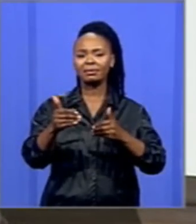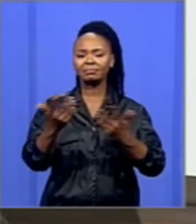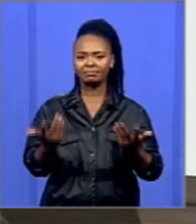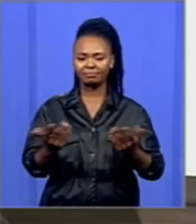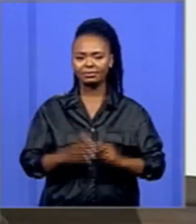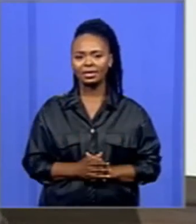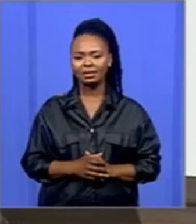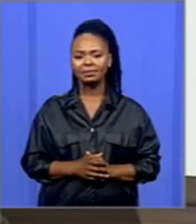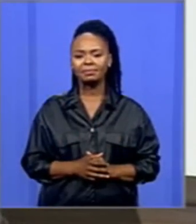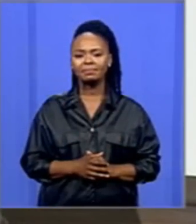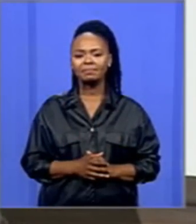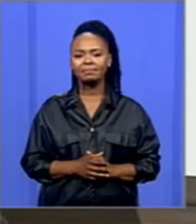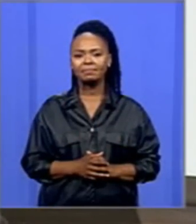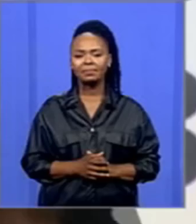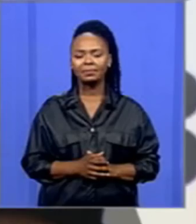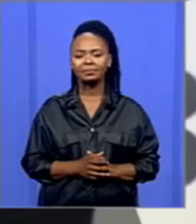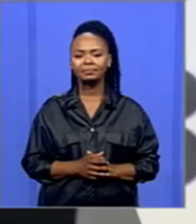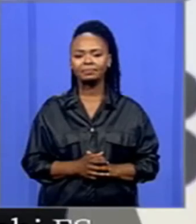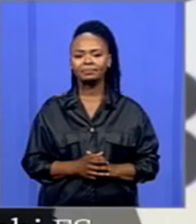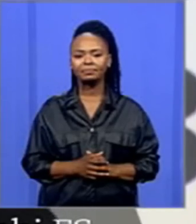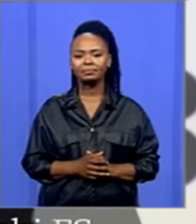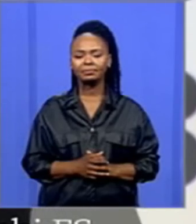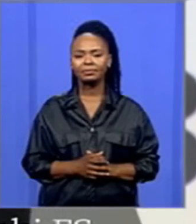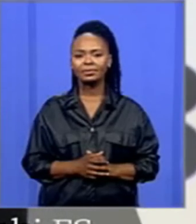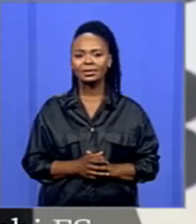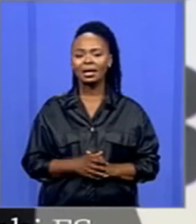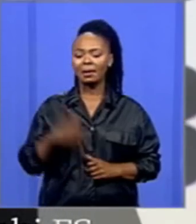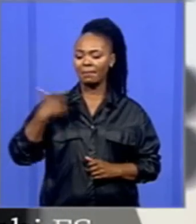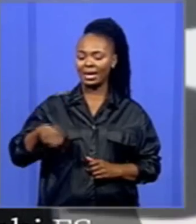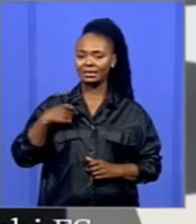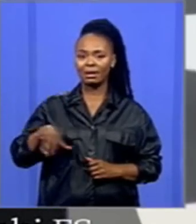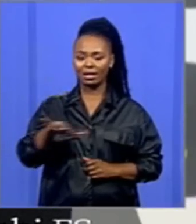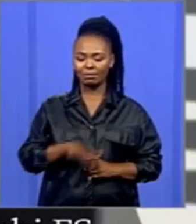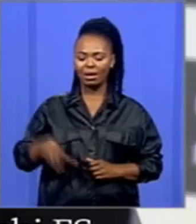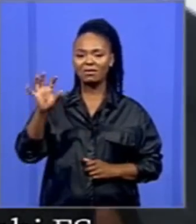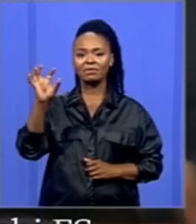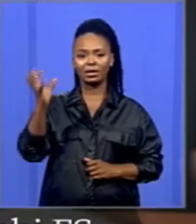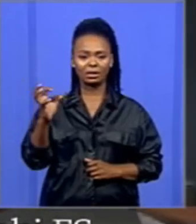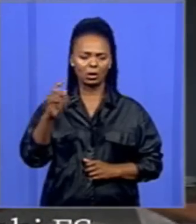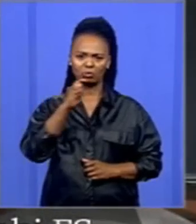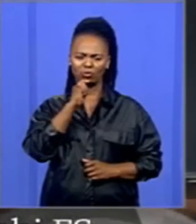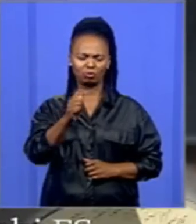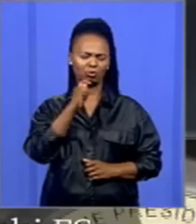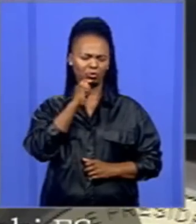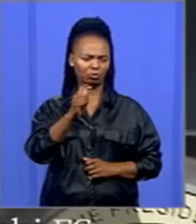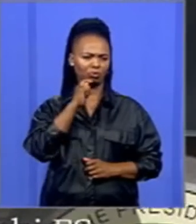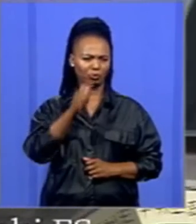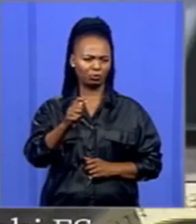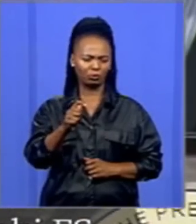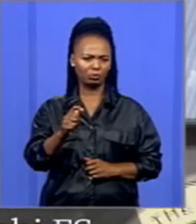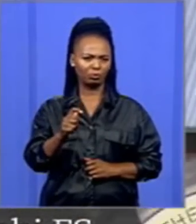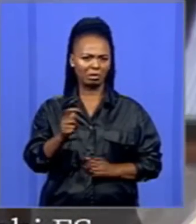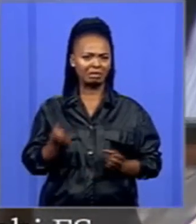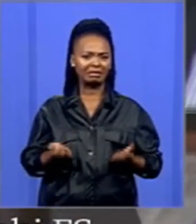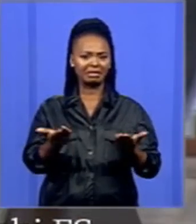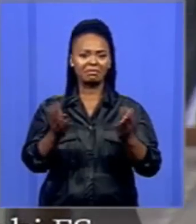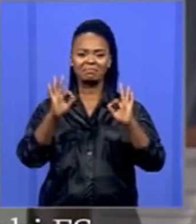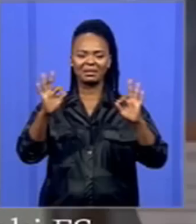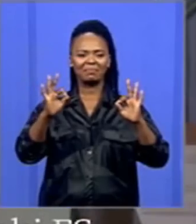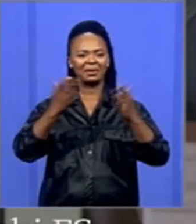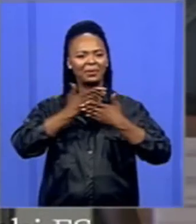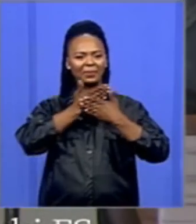at particular hours. Bommasepala ba mona Freistata ka nnete ha ba